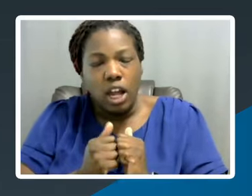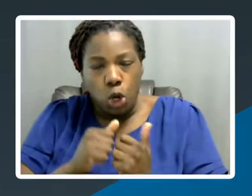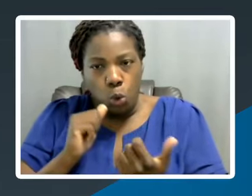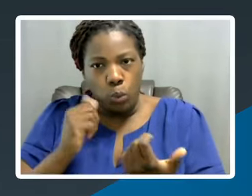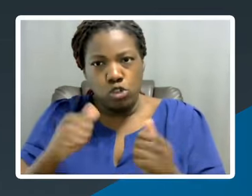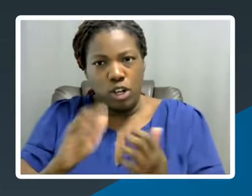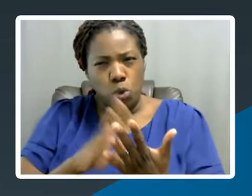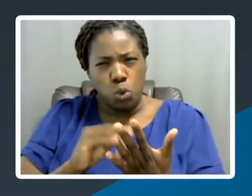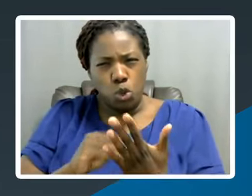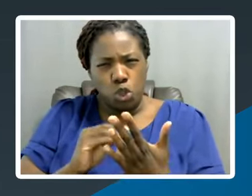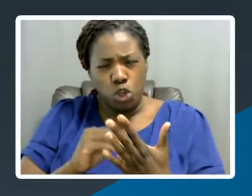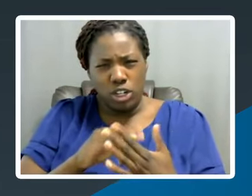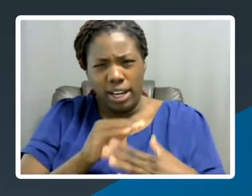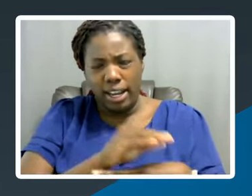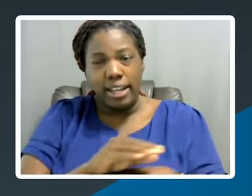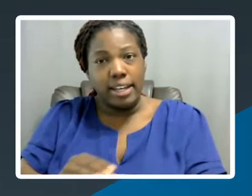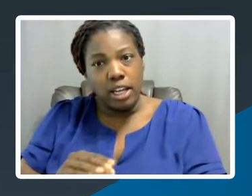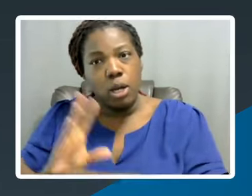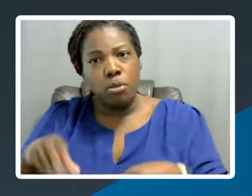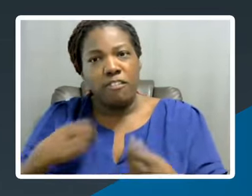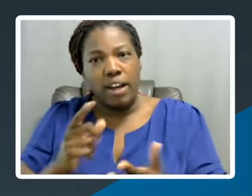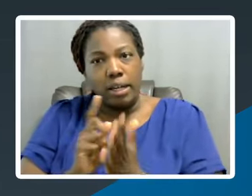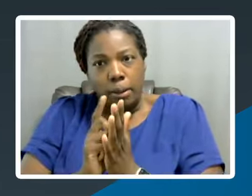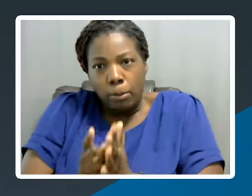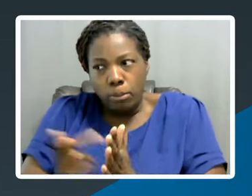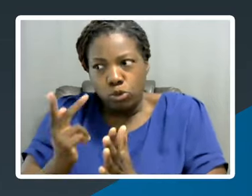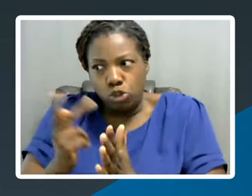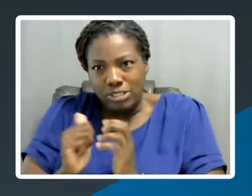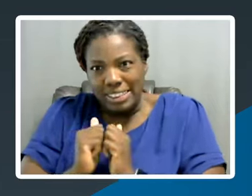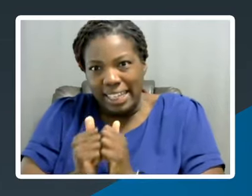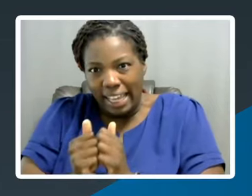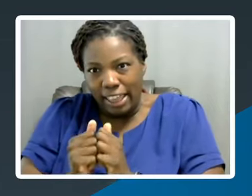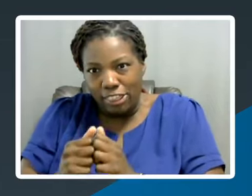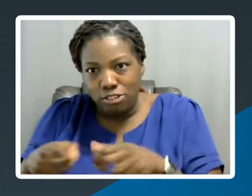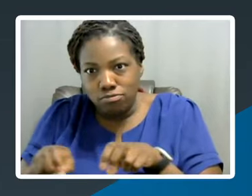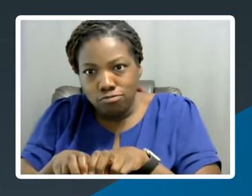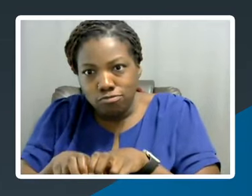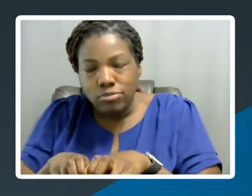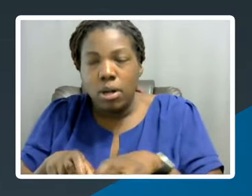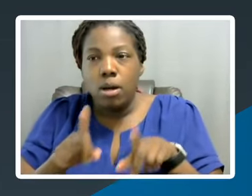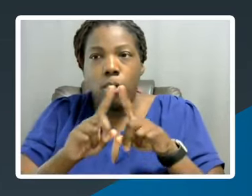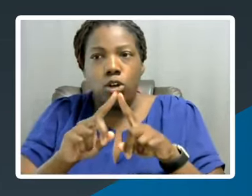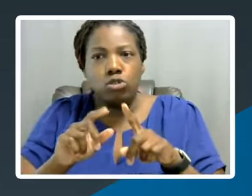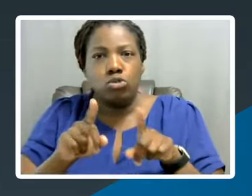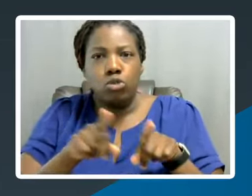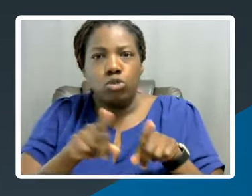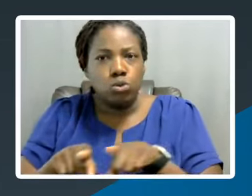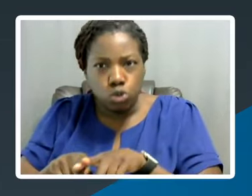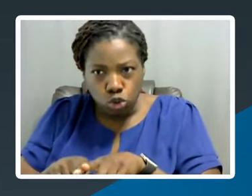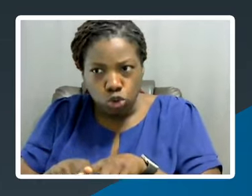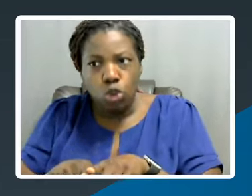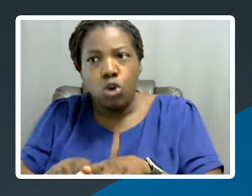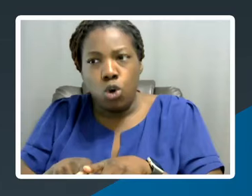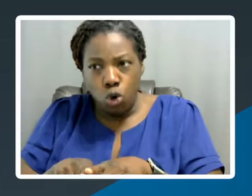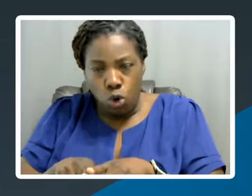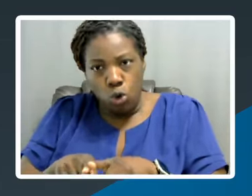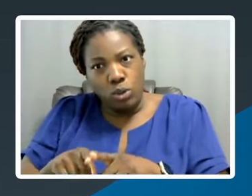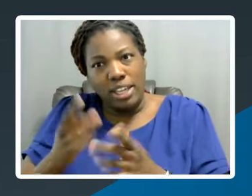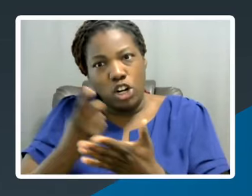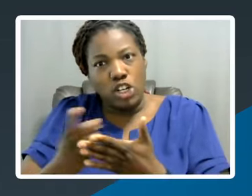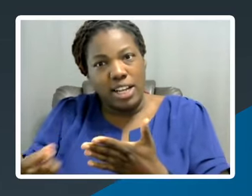And so it's giving a moment for us to be together, right? But it's also modeling that these devices are tools